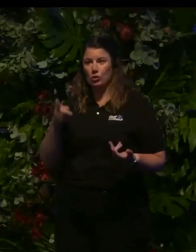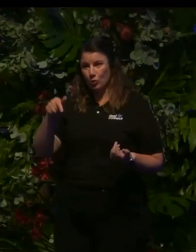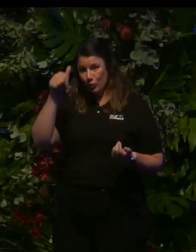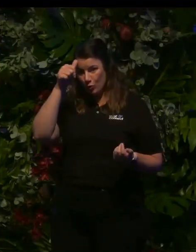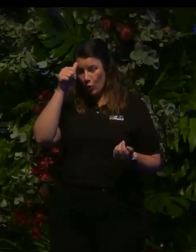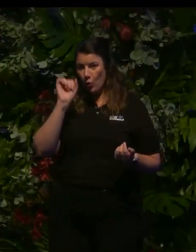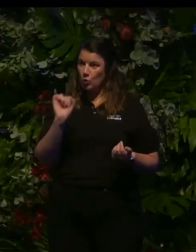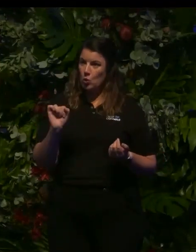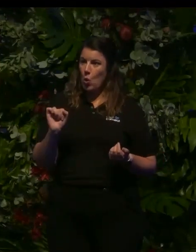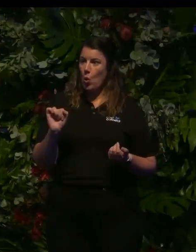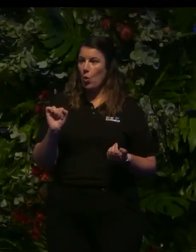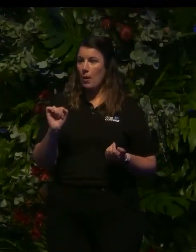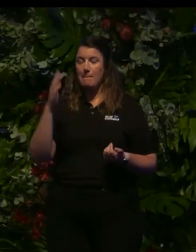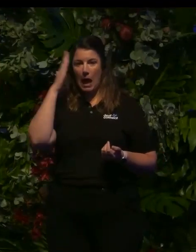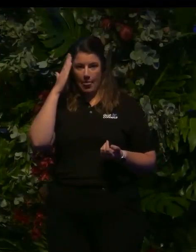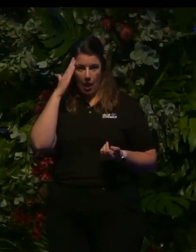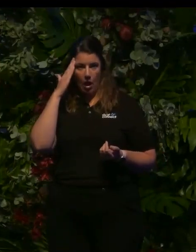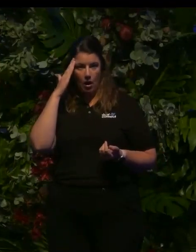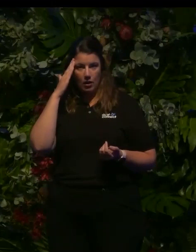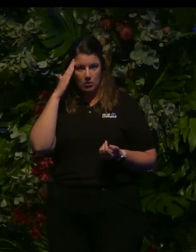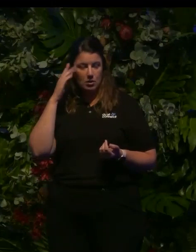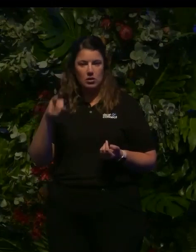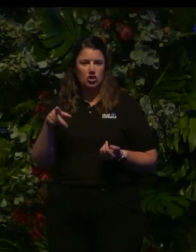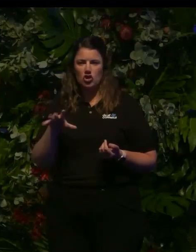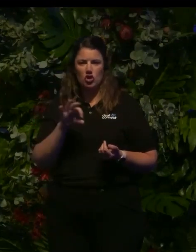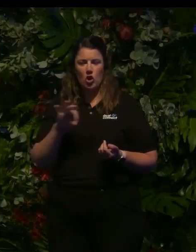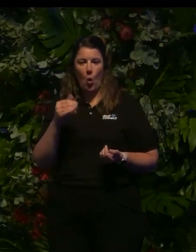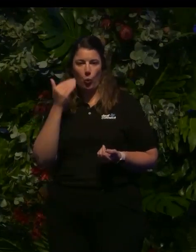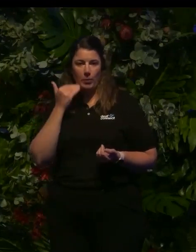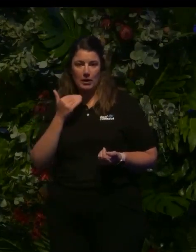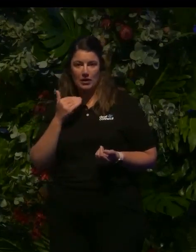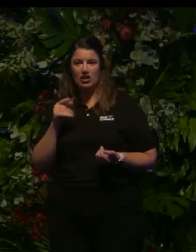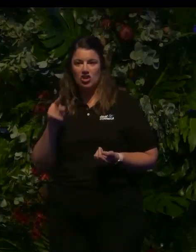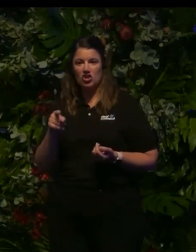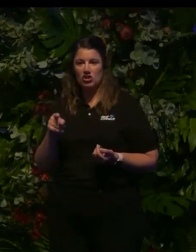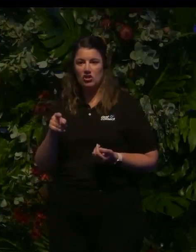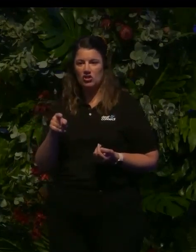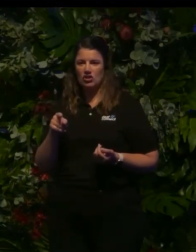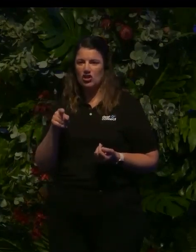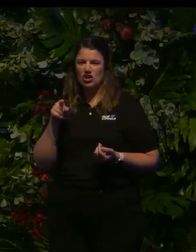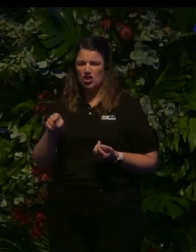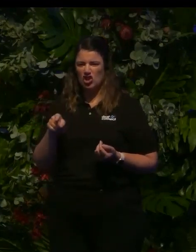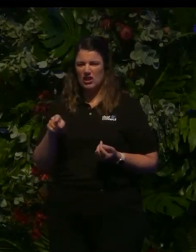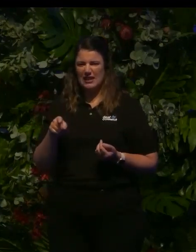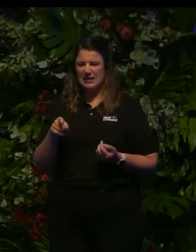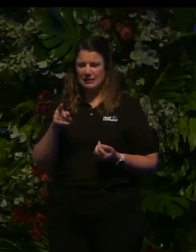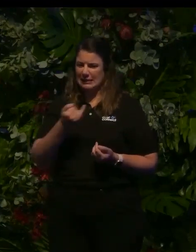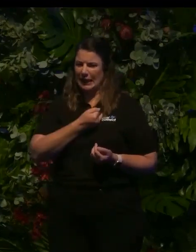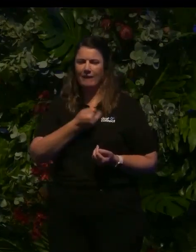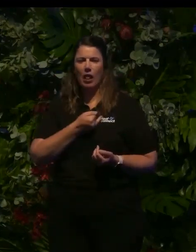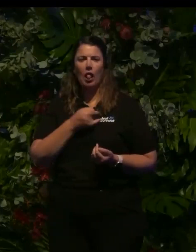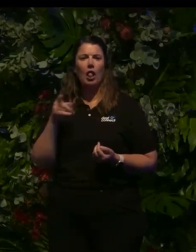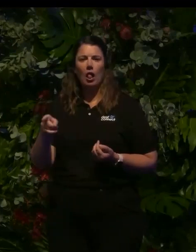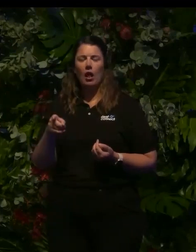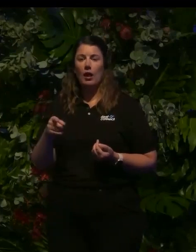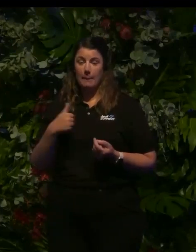your mother is not a woman? She's a lady, and she's sinful. She's going to be.